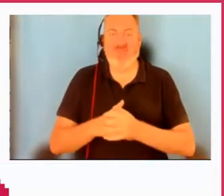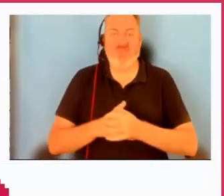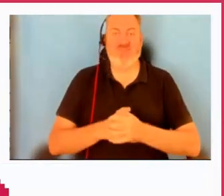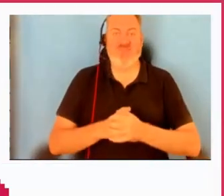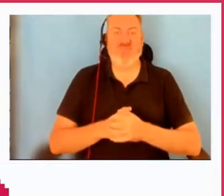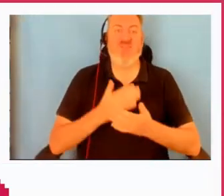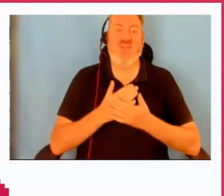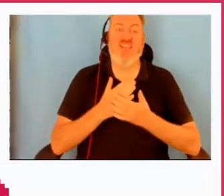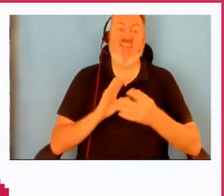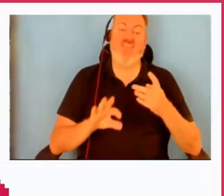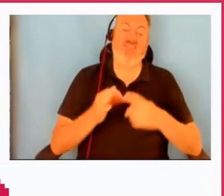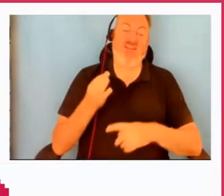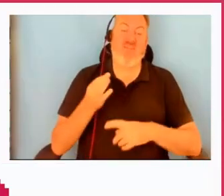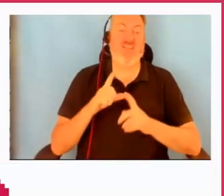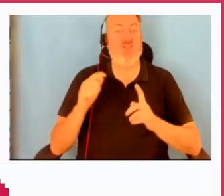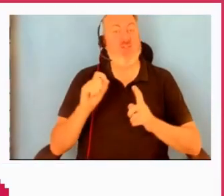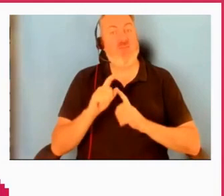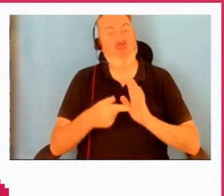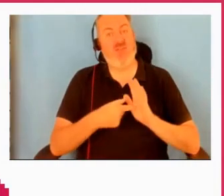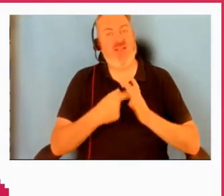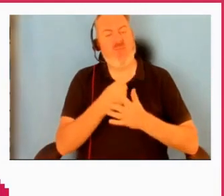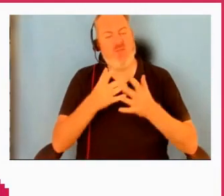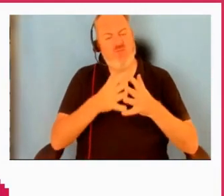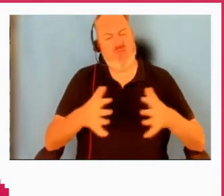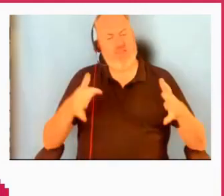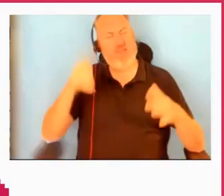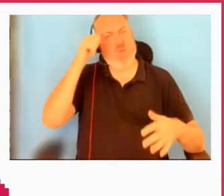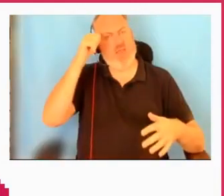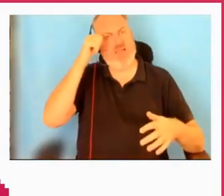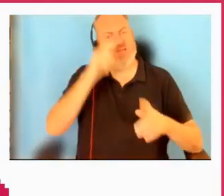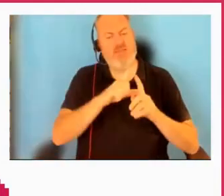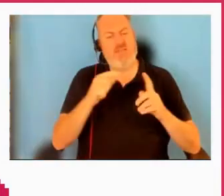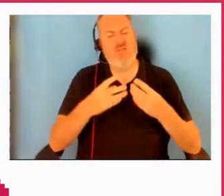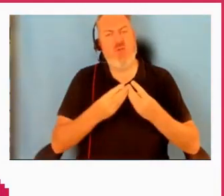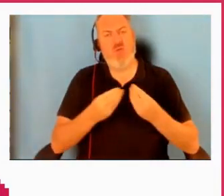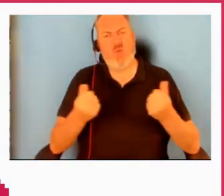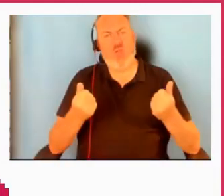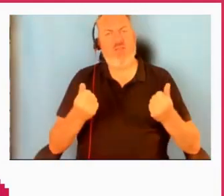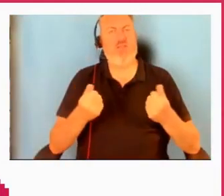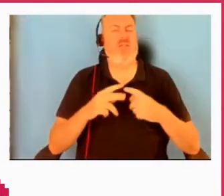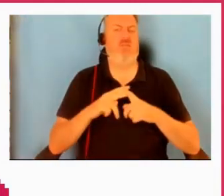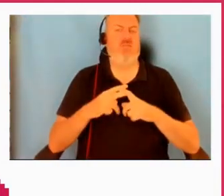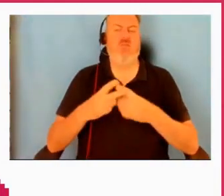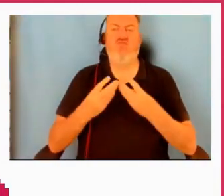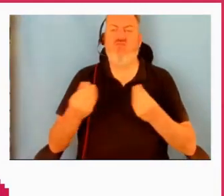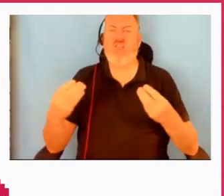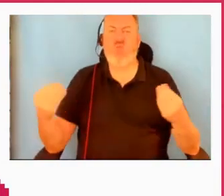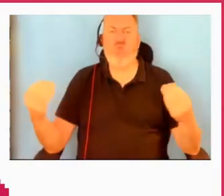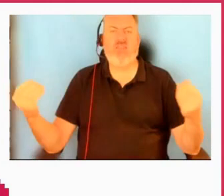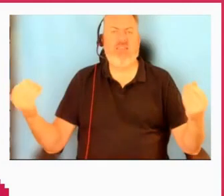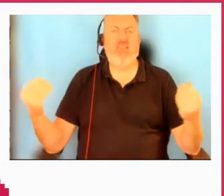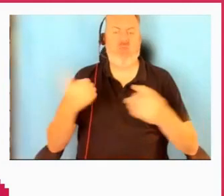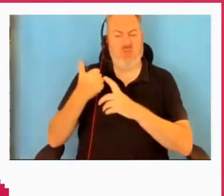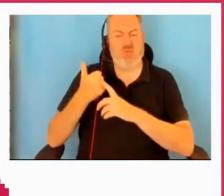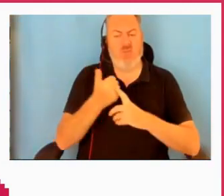So the Discover Digital project is all about raising awareness of digital tools and resources that can support your health and well-being